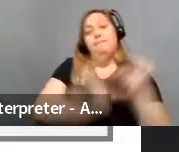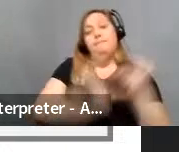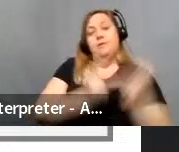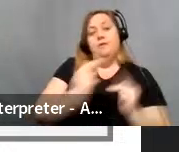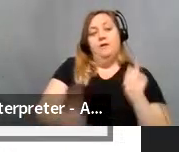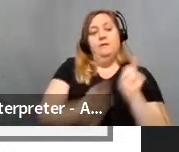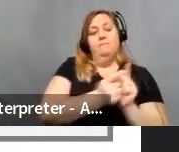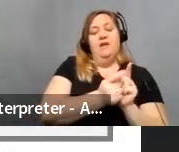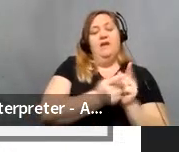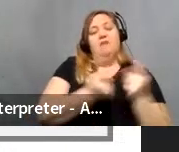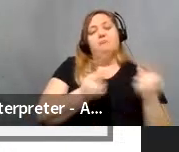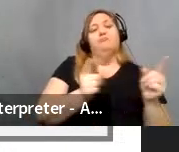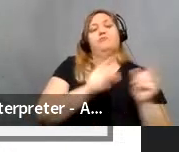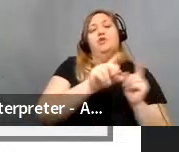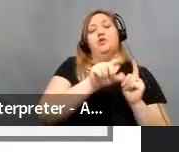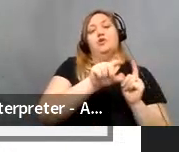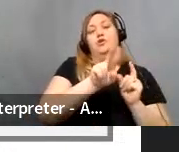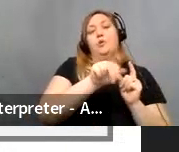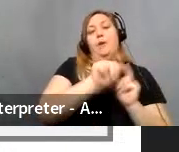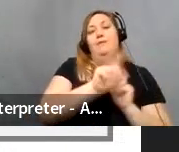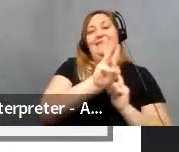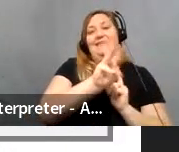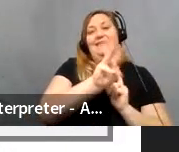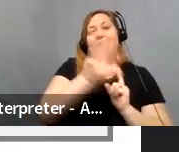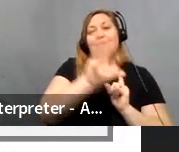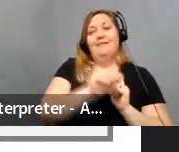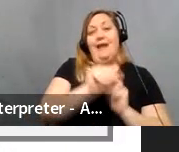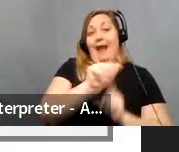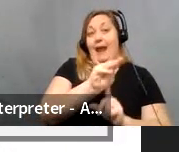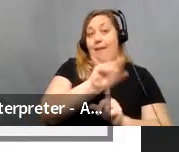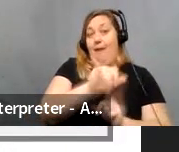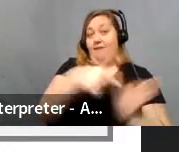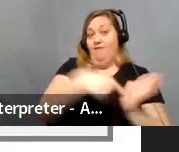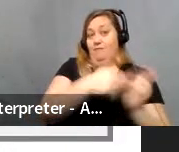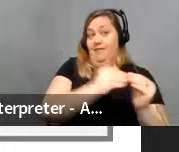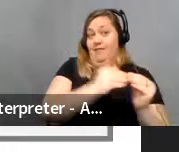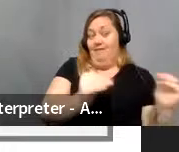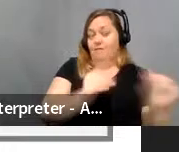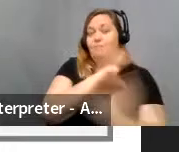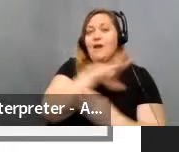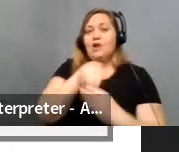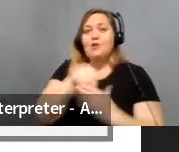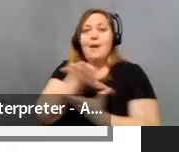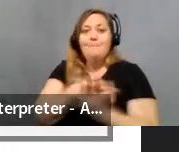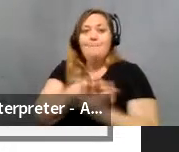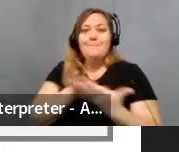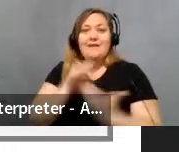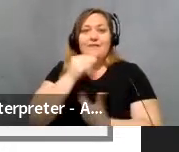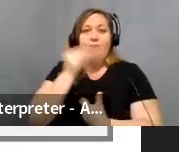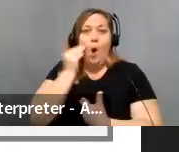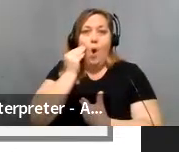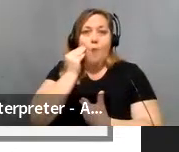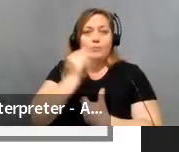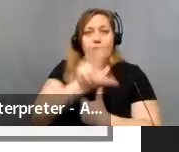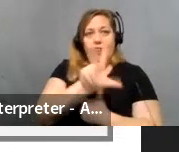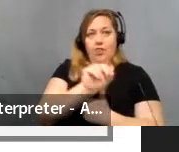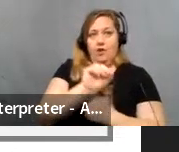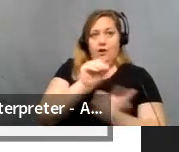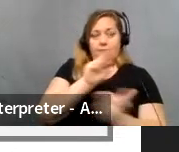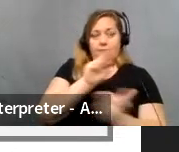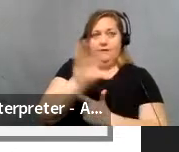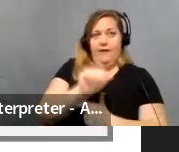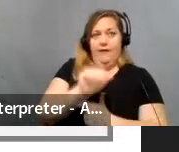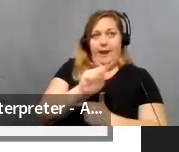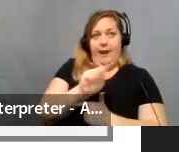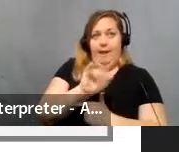UAP's 60% AMI affordability level by including a mix of homes at 30% AMI,